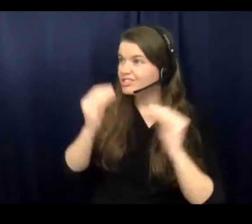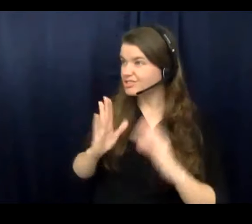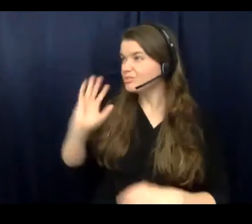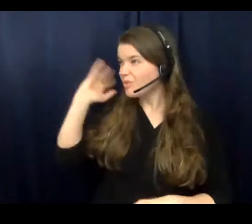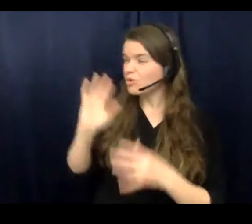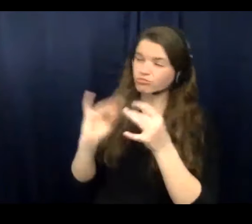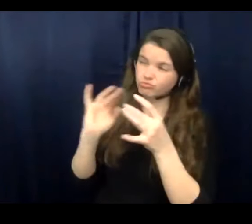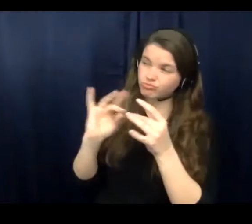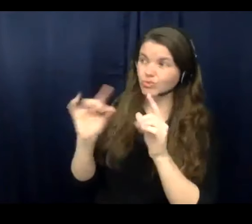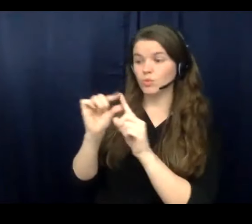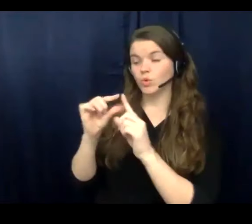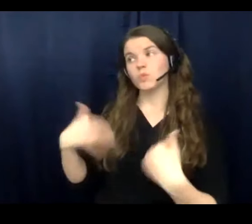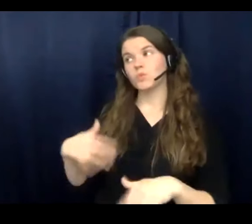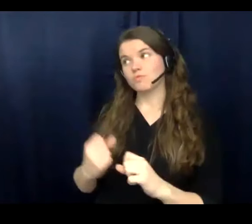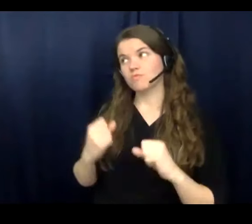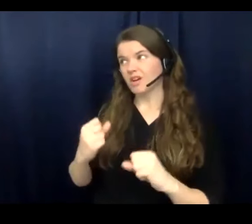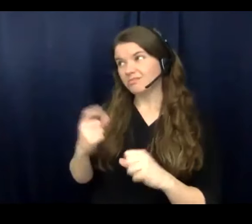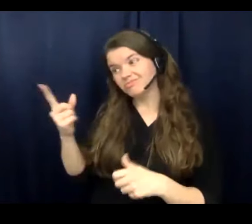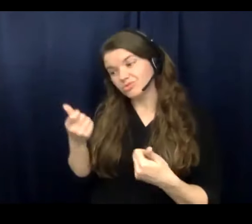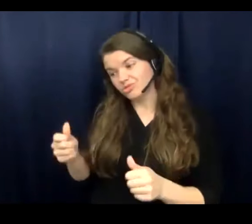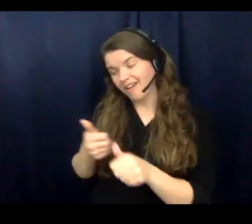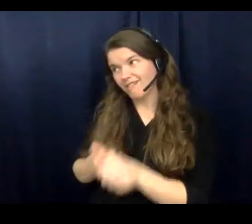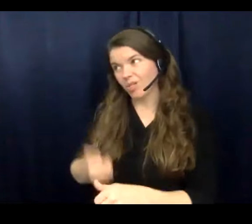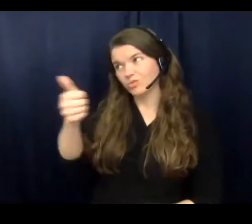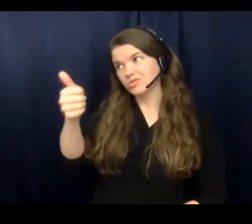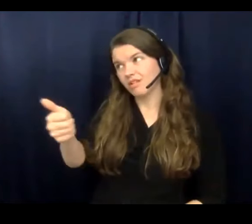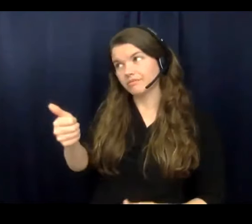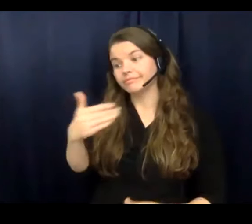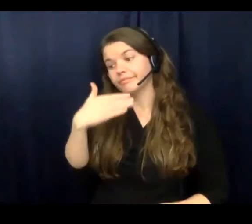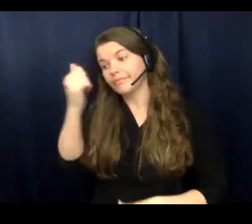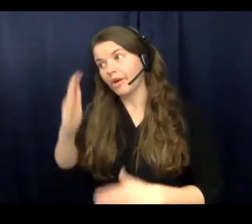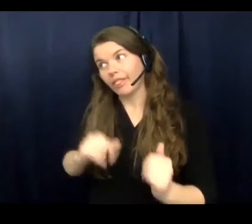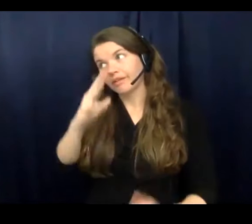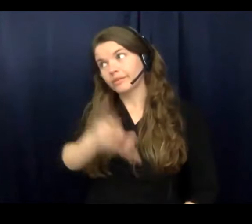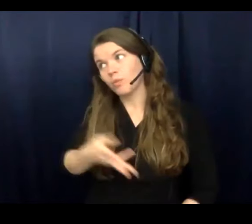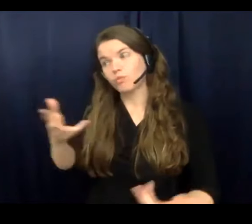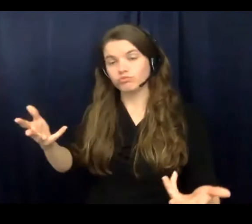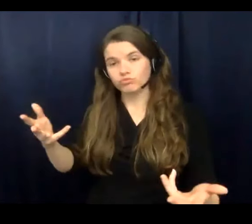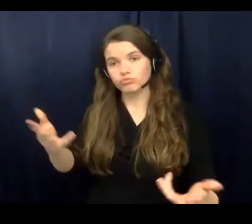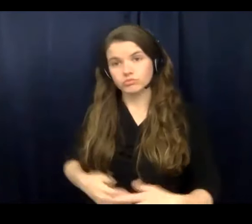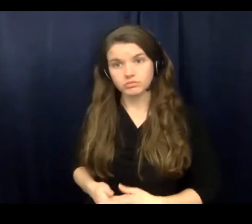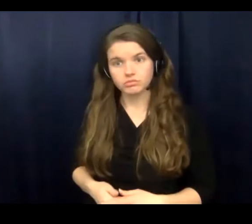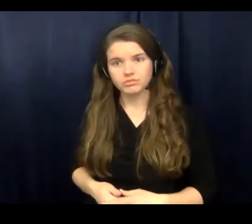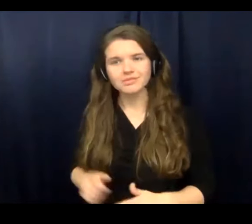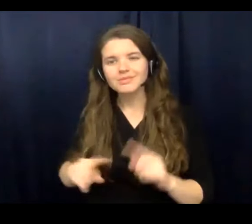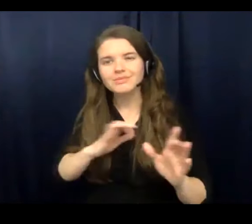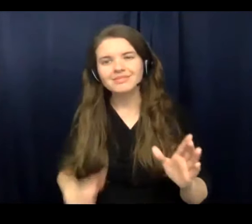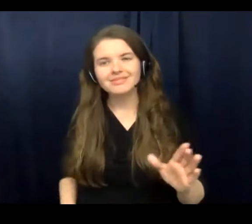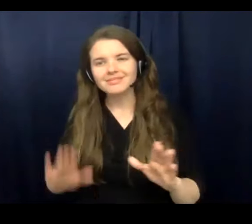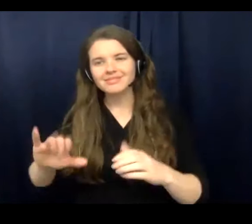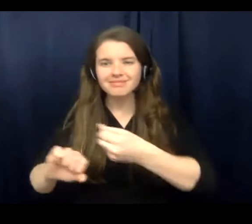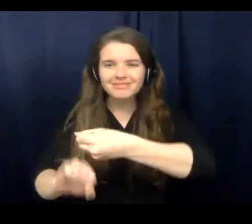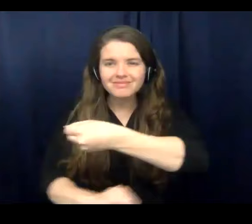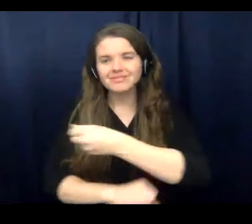are powerful words. You can try to follow them in your own strength. It'll be better than not following them. That's certainly true. But Christianity is built on something